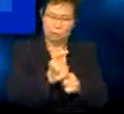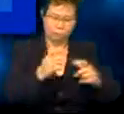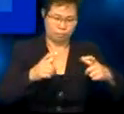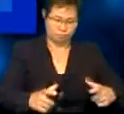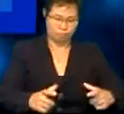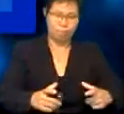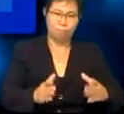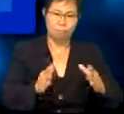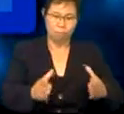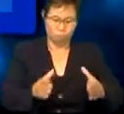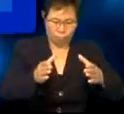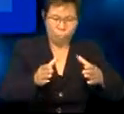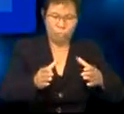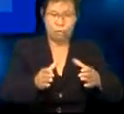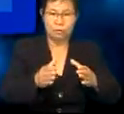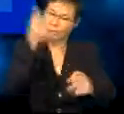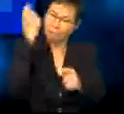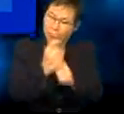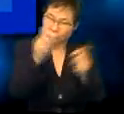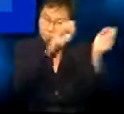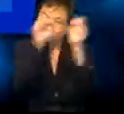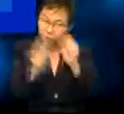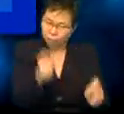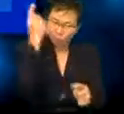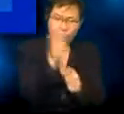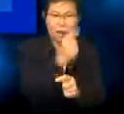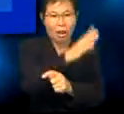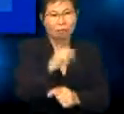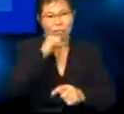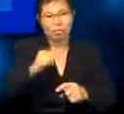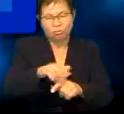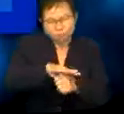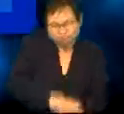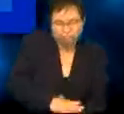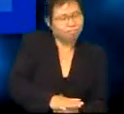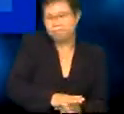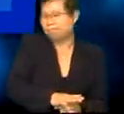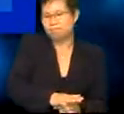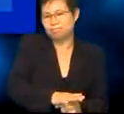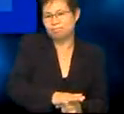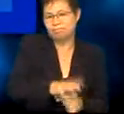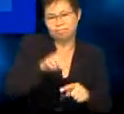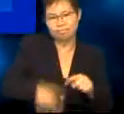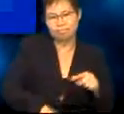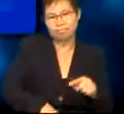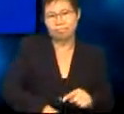definite volume, definite shape, and are not compressible.